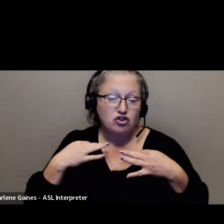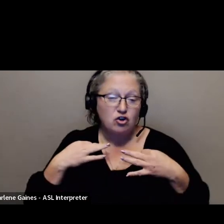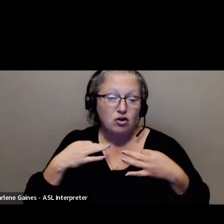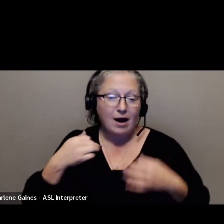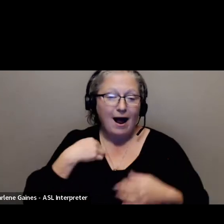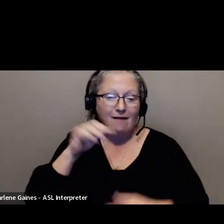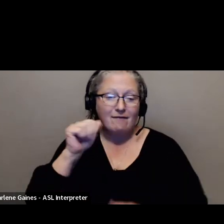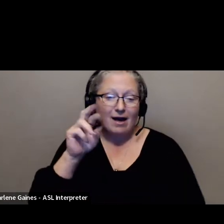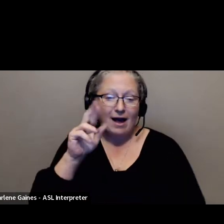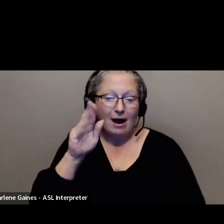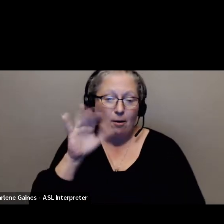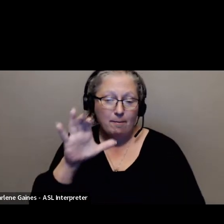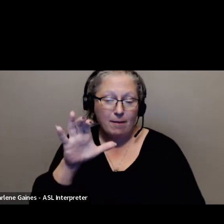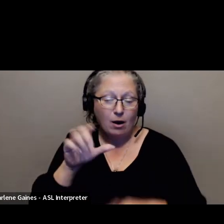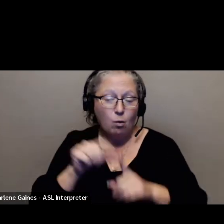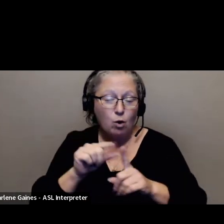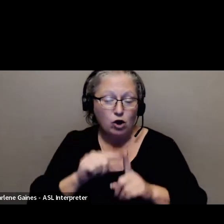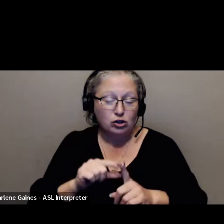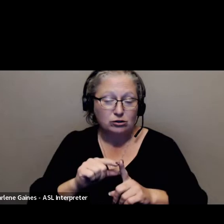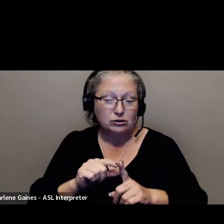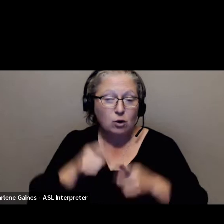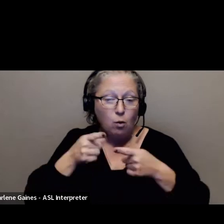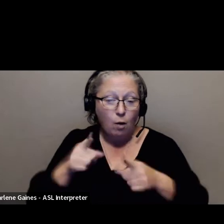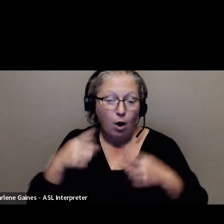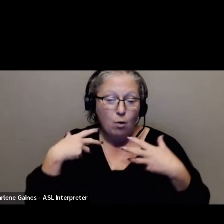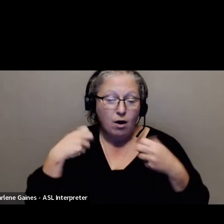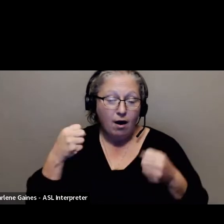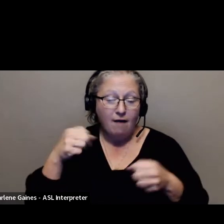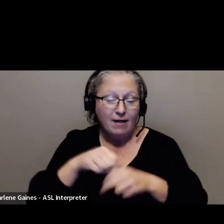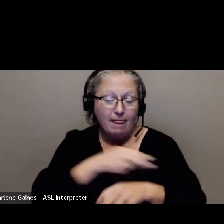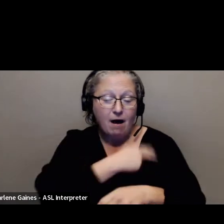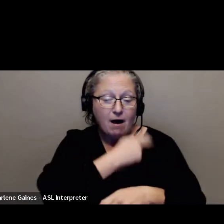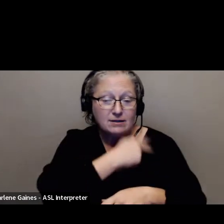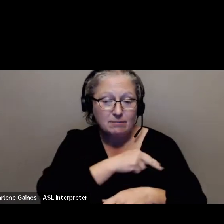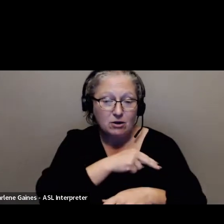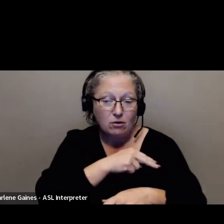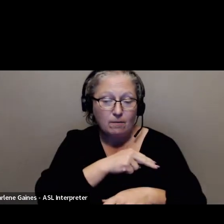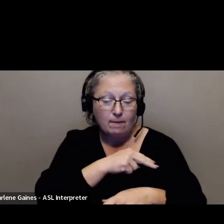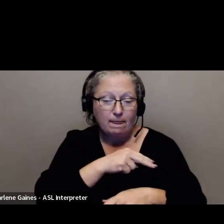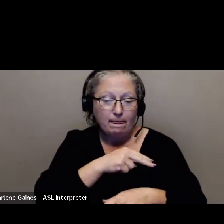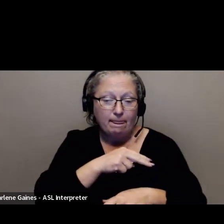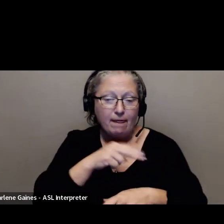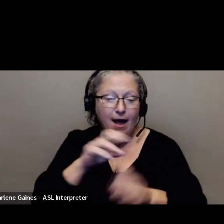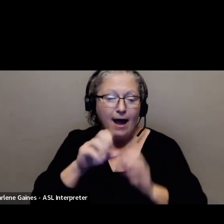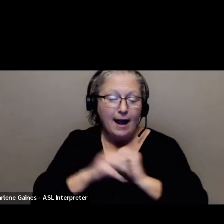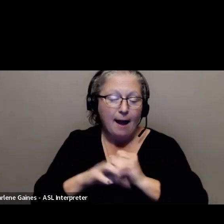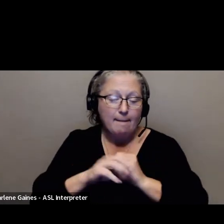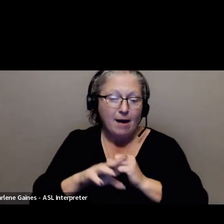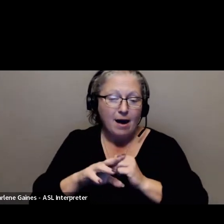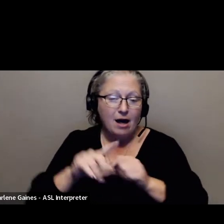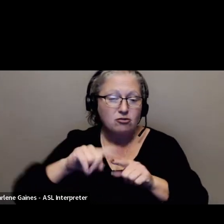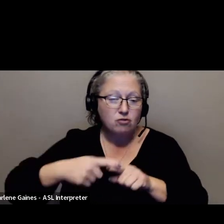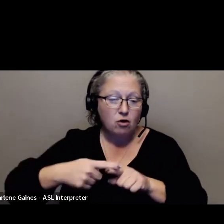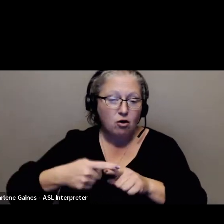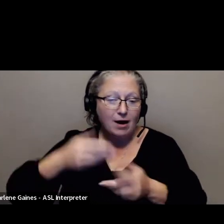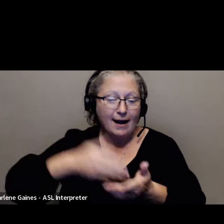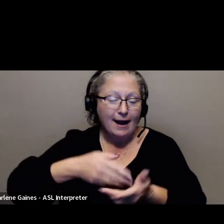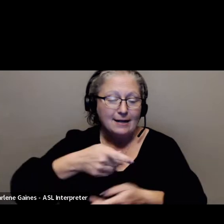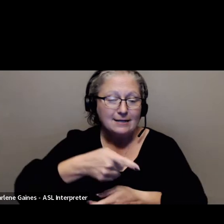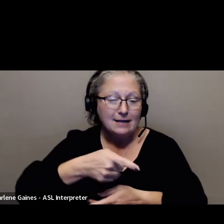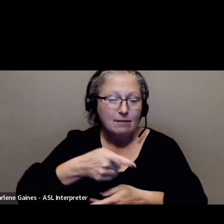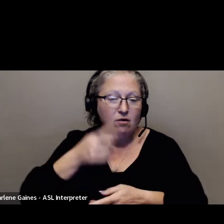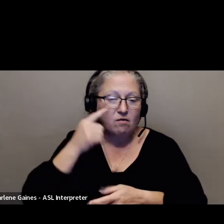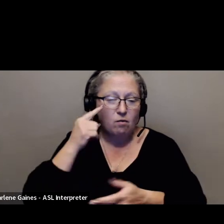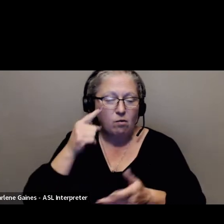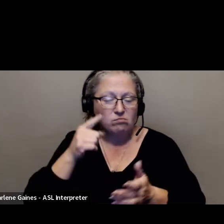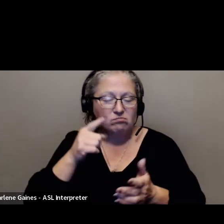Arabic words. While he was recovering in hospital, a vicious campaign was launched against him to discredit